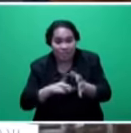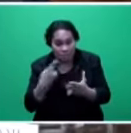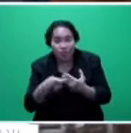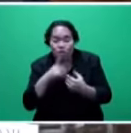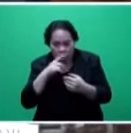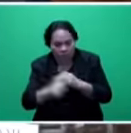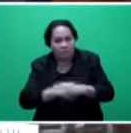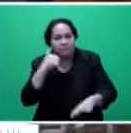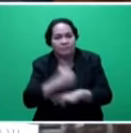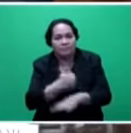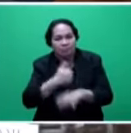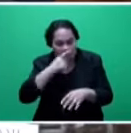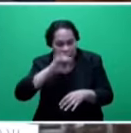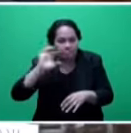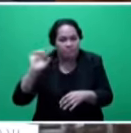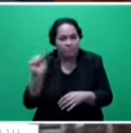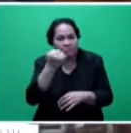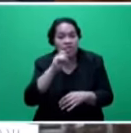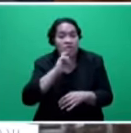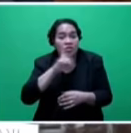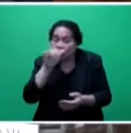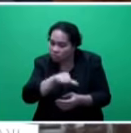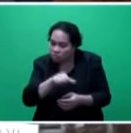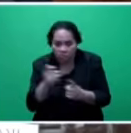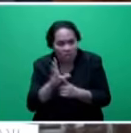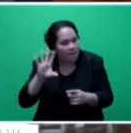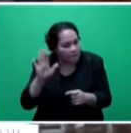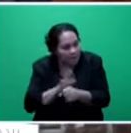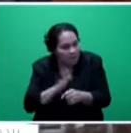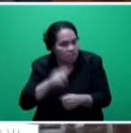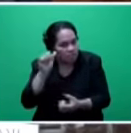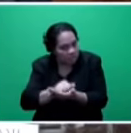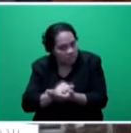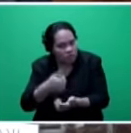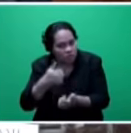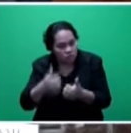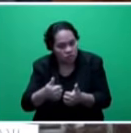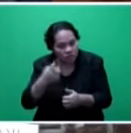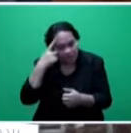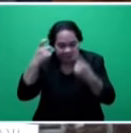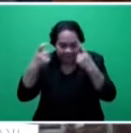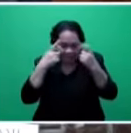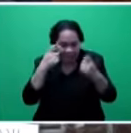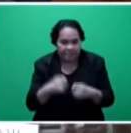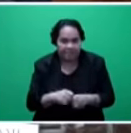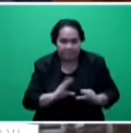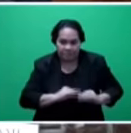become successful if right ideas are implemented with government assistance. Such